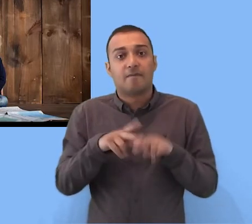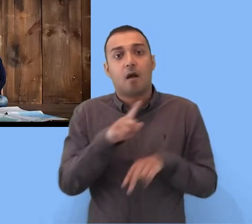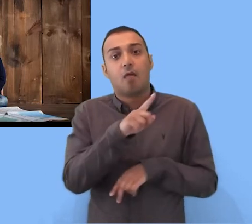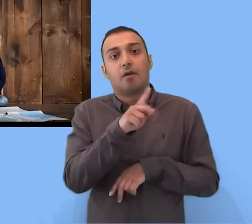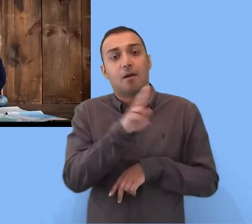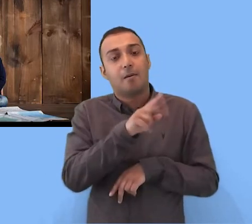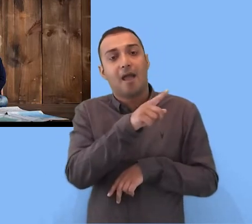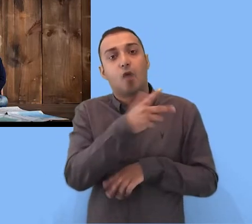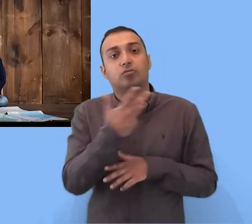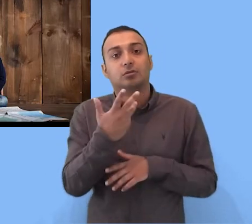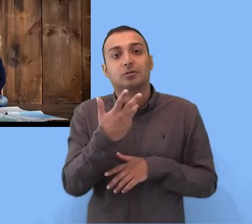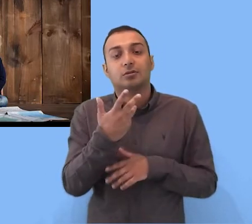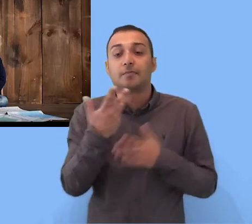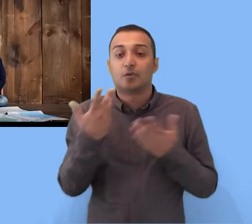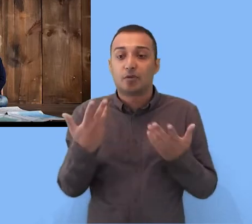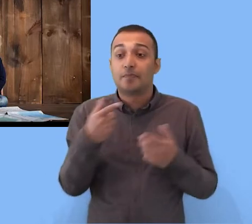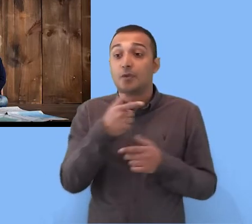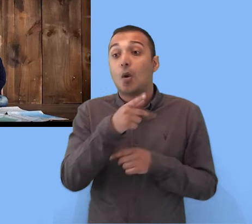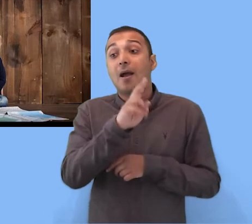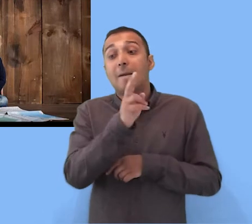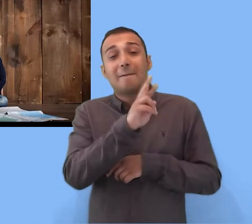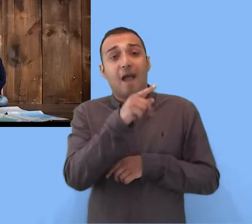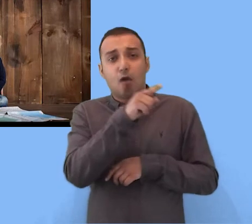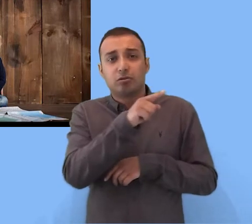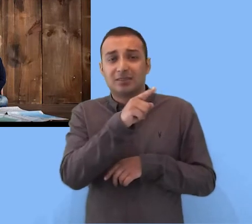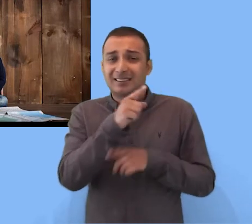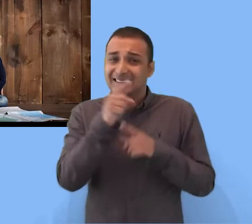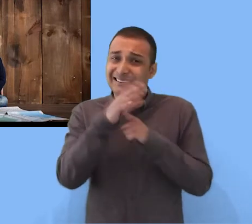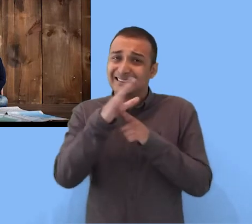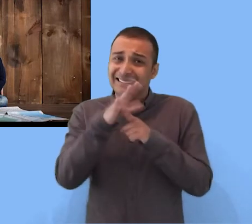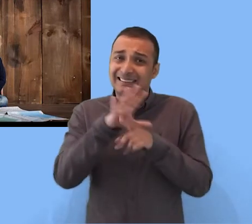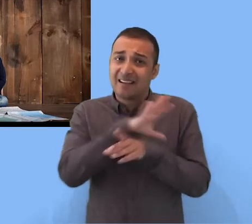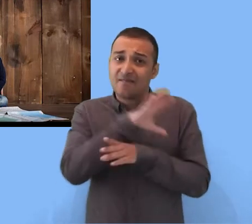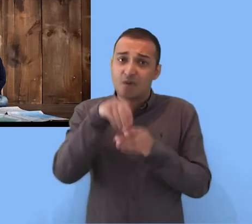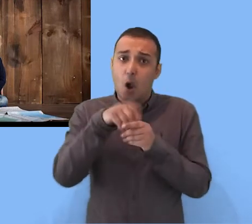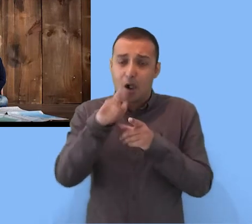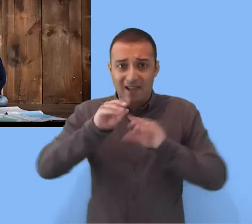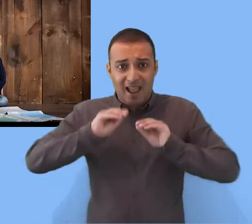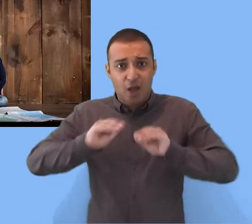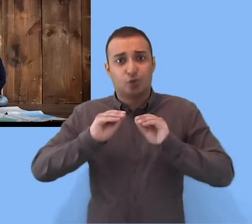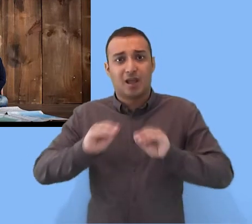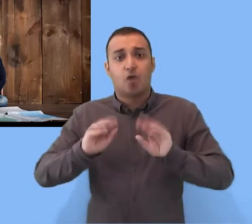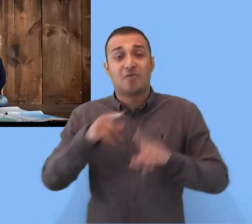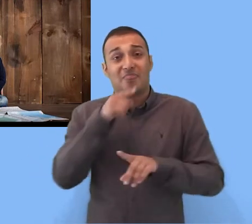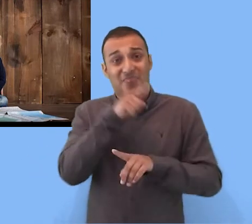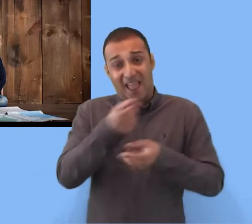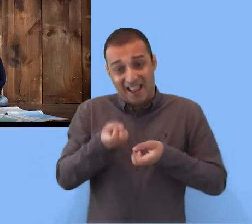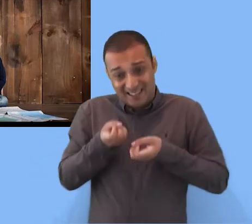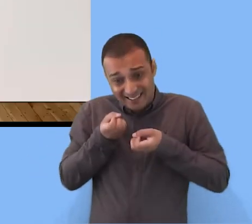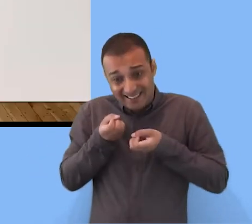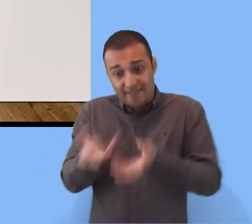an integral part of the supply side of education and need to be recognized as such.